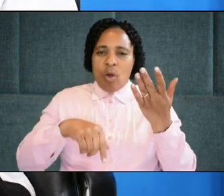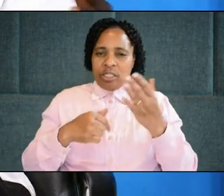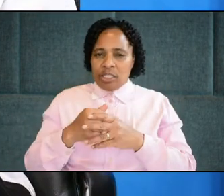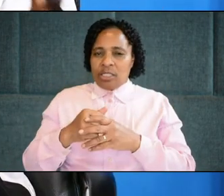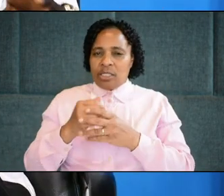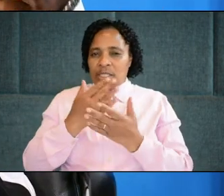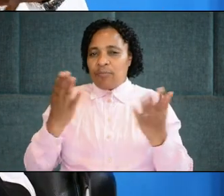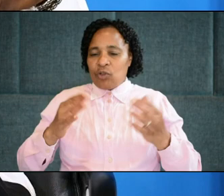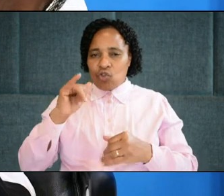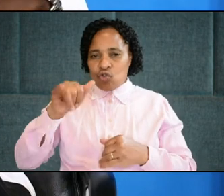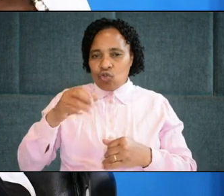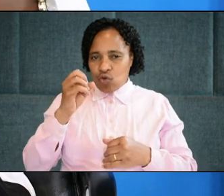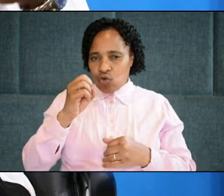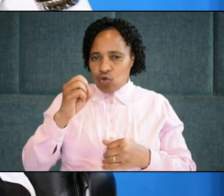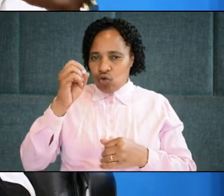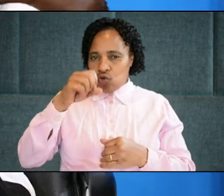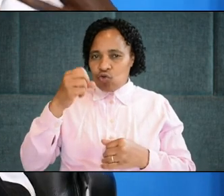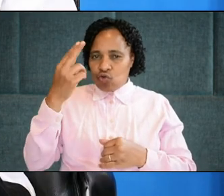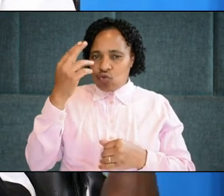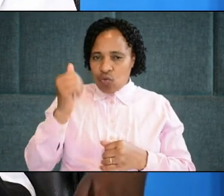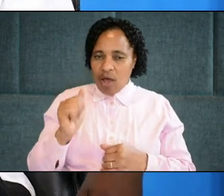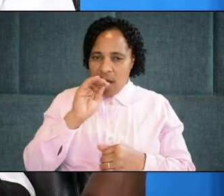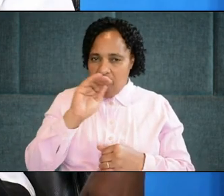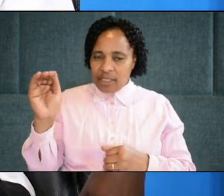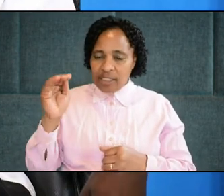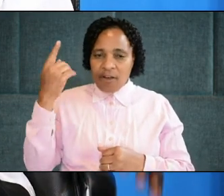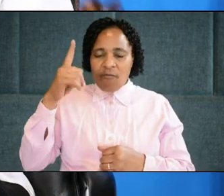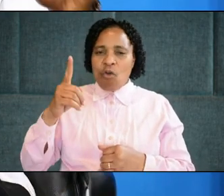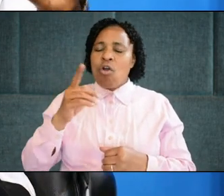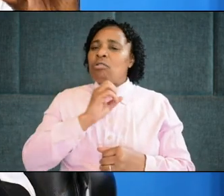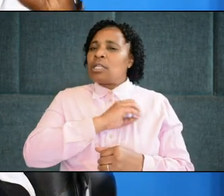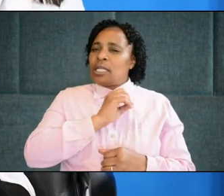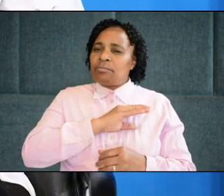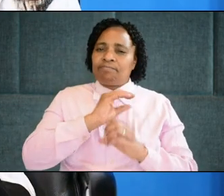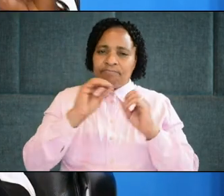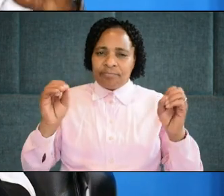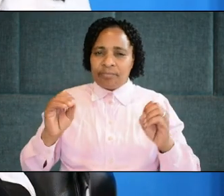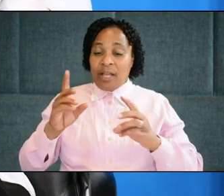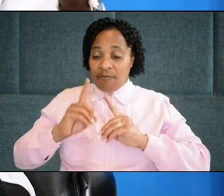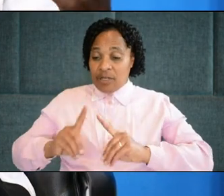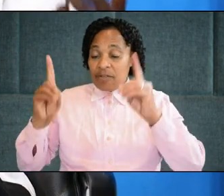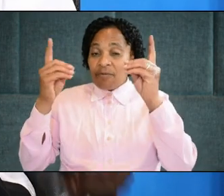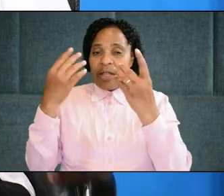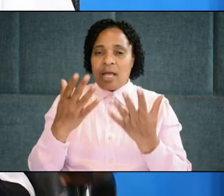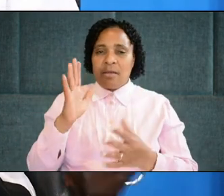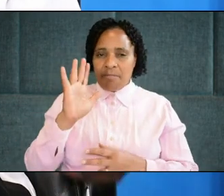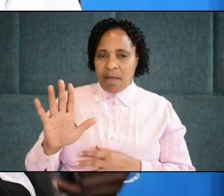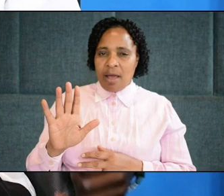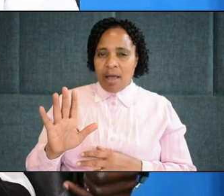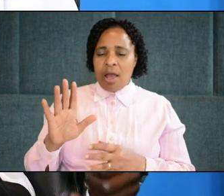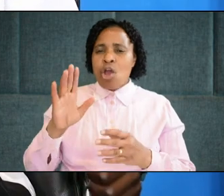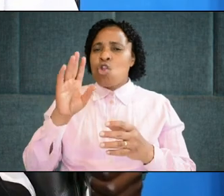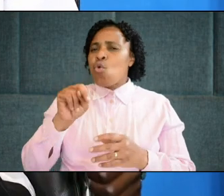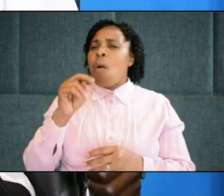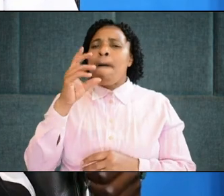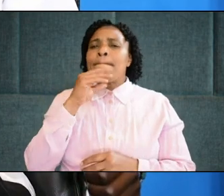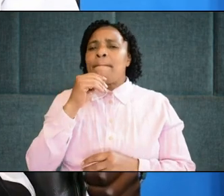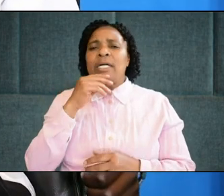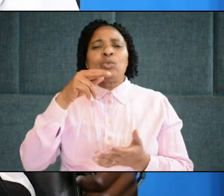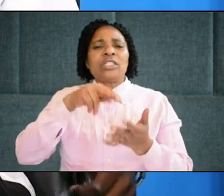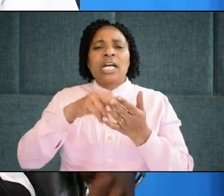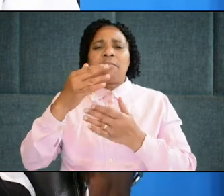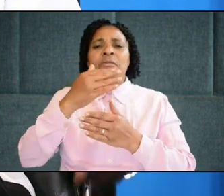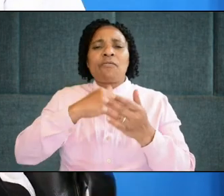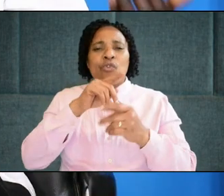asked. "Do not fear them, for I have delivered them into your hands. Not a man of them shall stand before you." Now